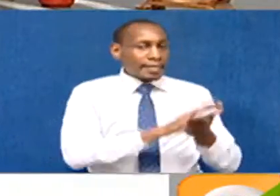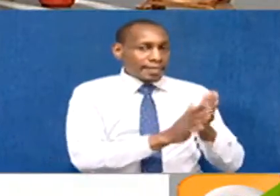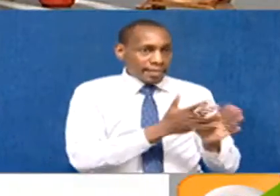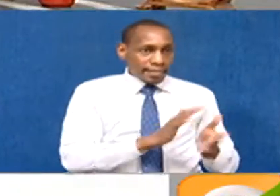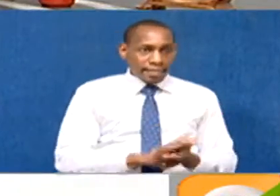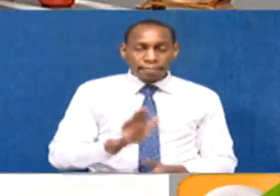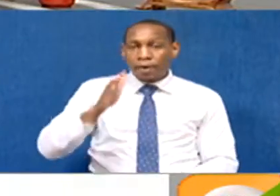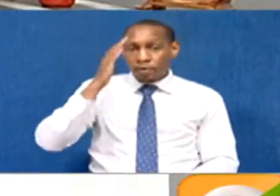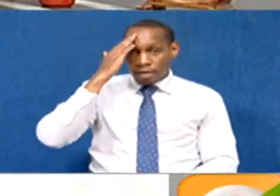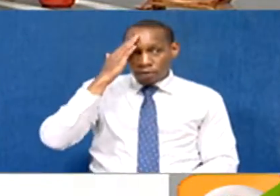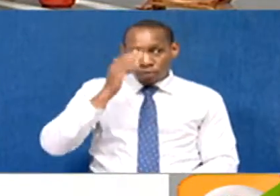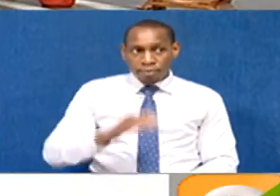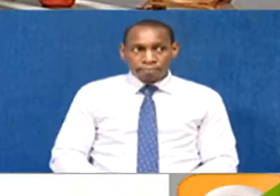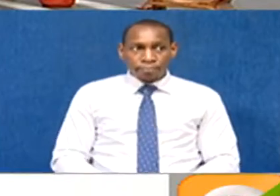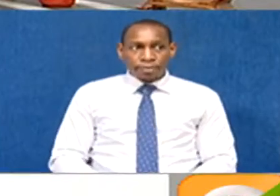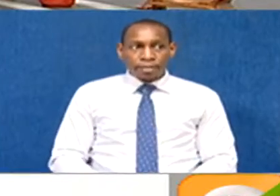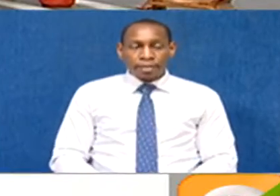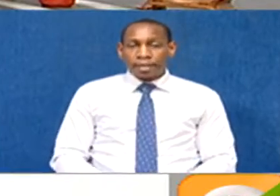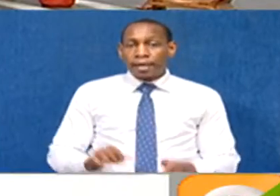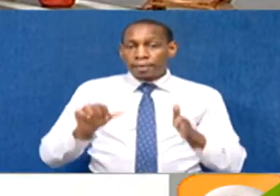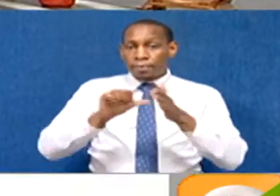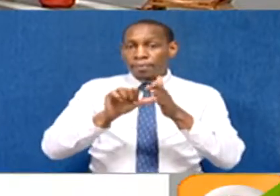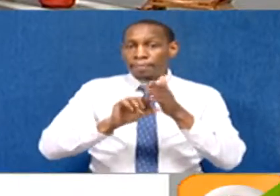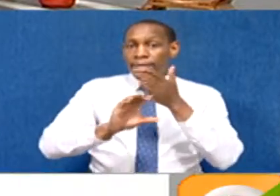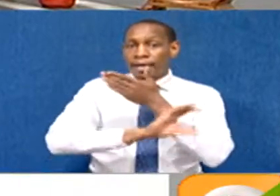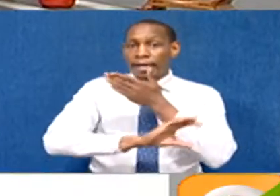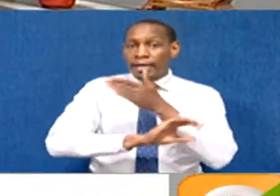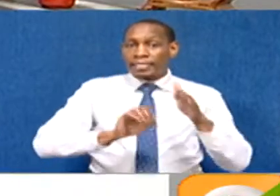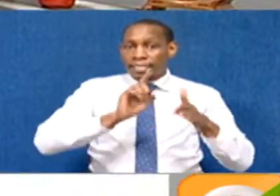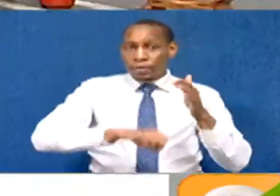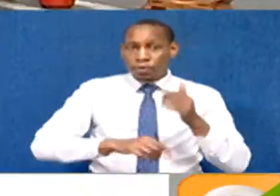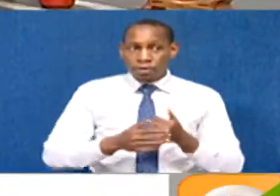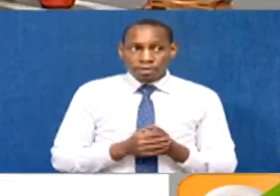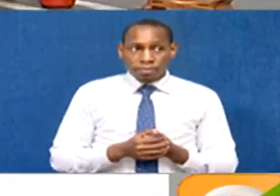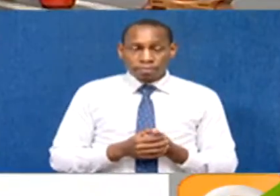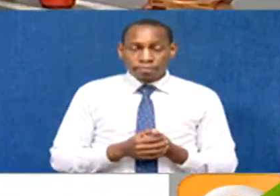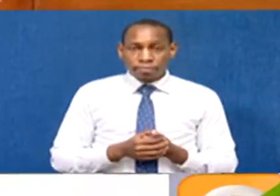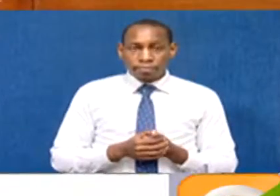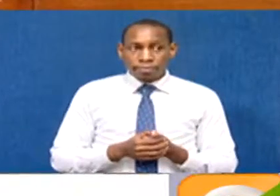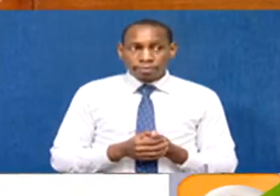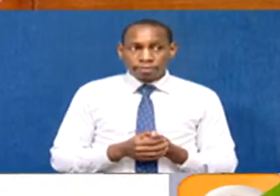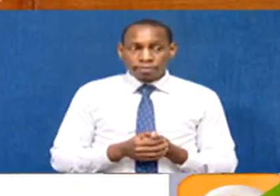Jeff. Okay. Where the problem with this country is that the truth